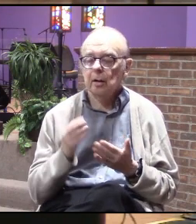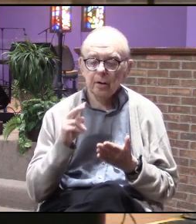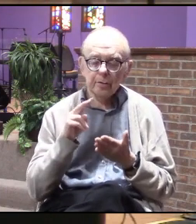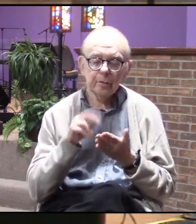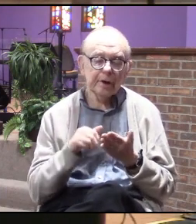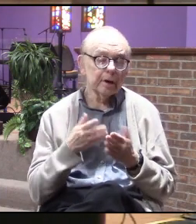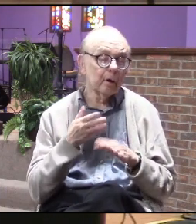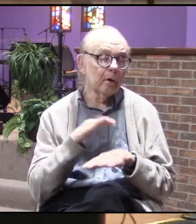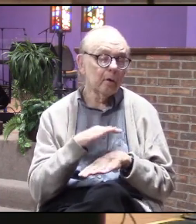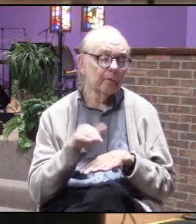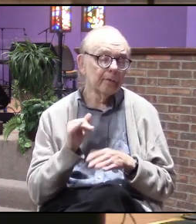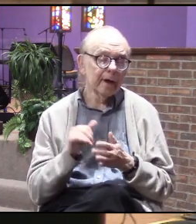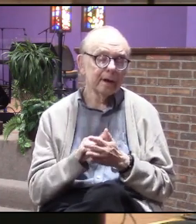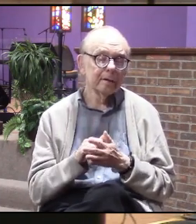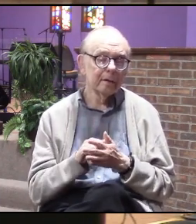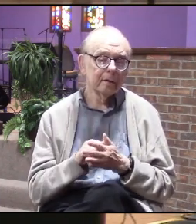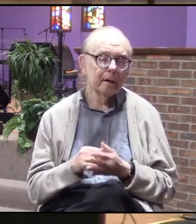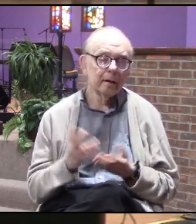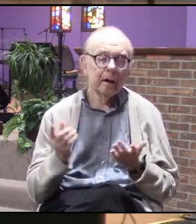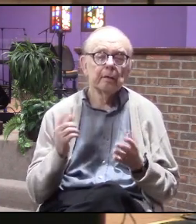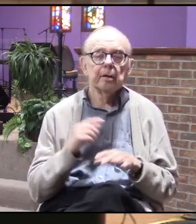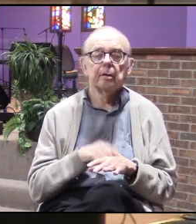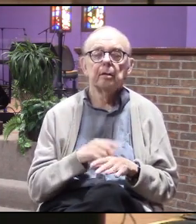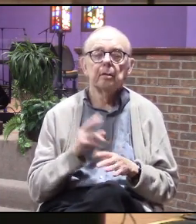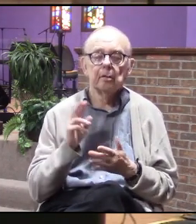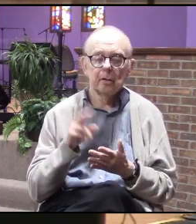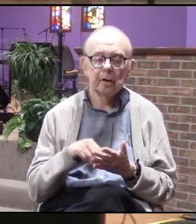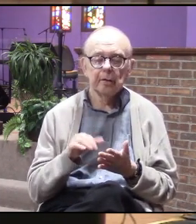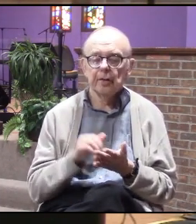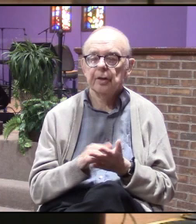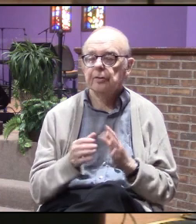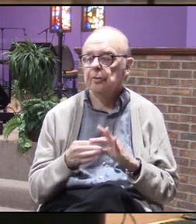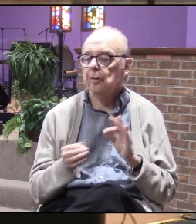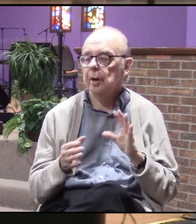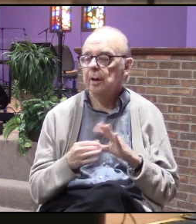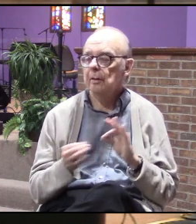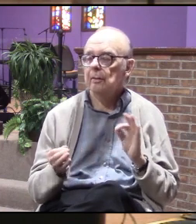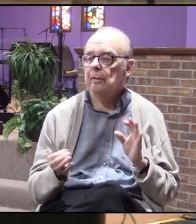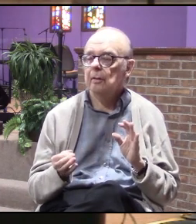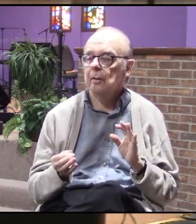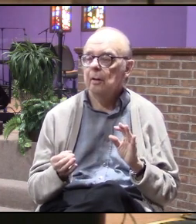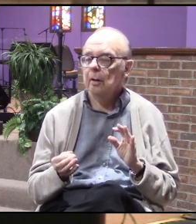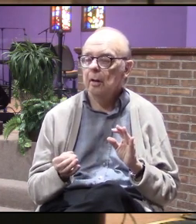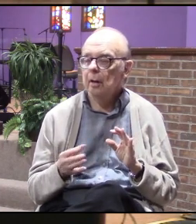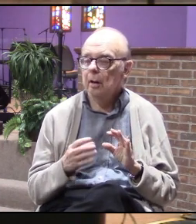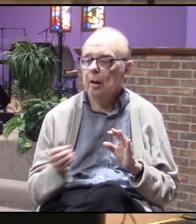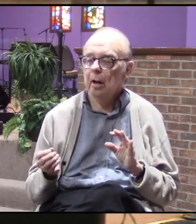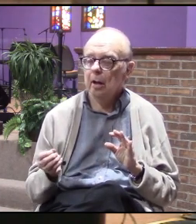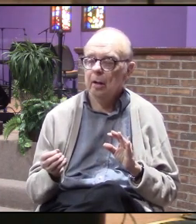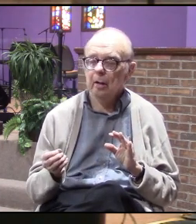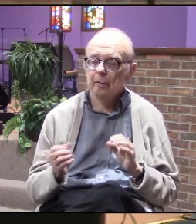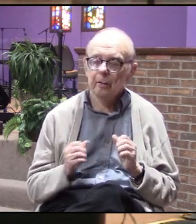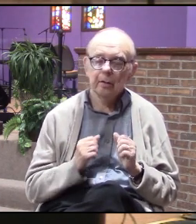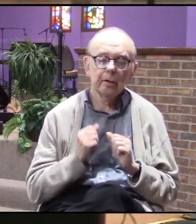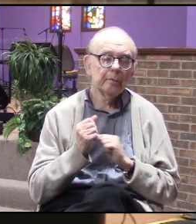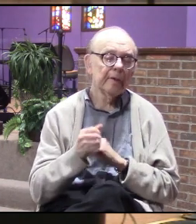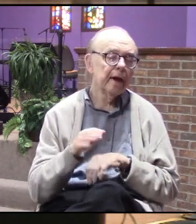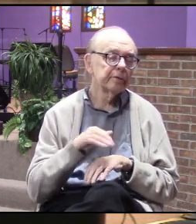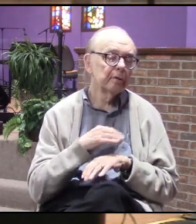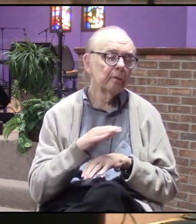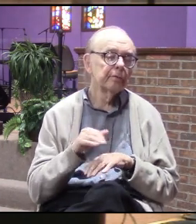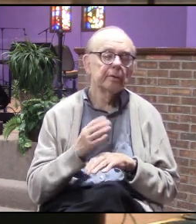read over. How many times have you read this story and have you passed